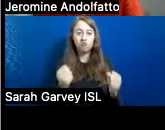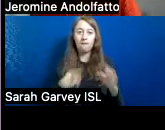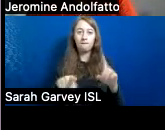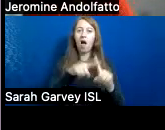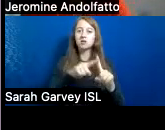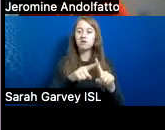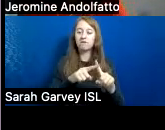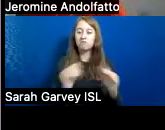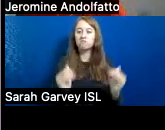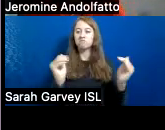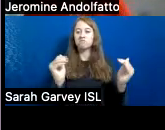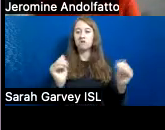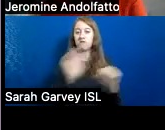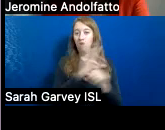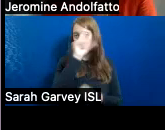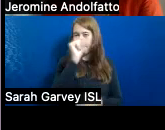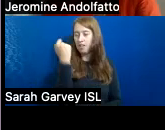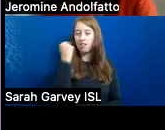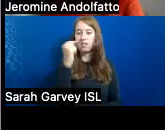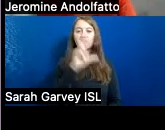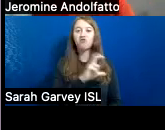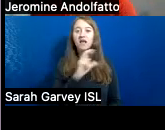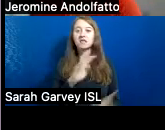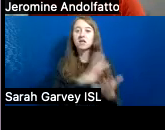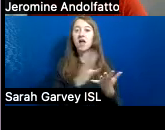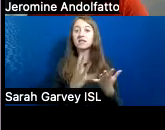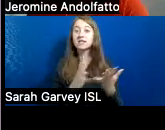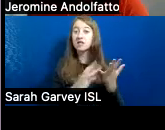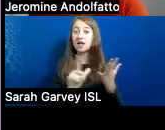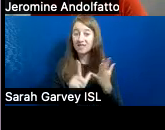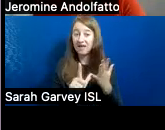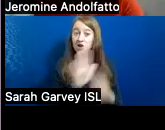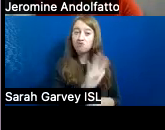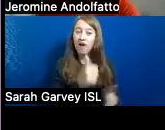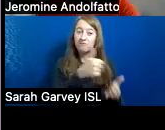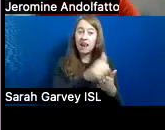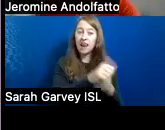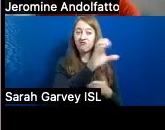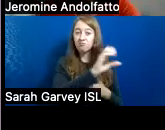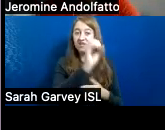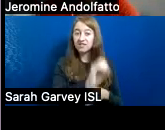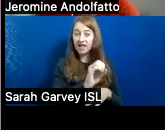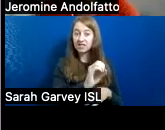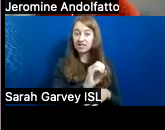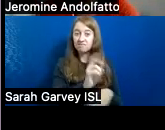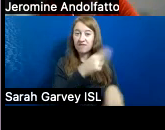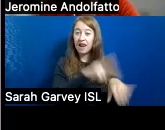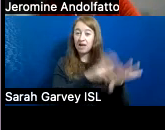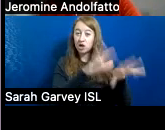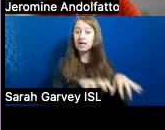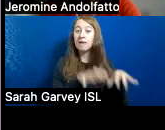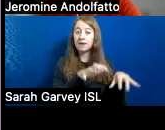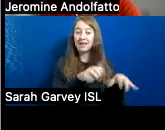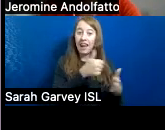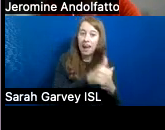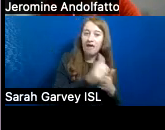in France, in 1997, you had about 11% of the seats of the National Assembly being held by women.